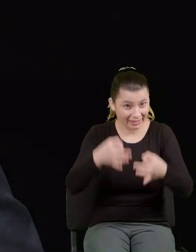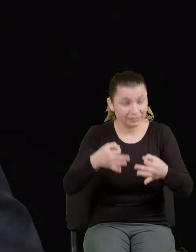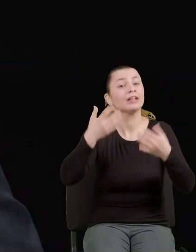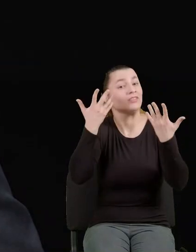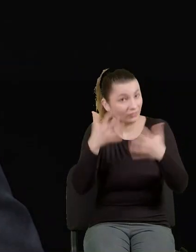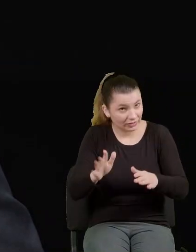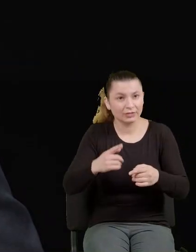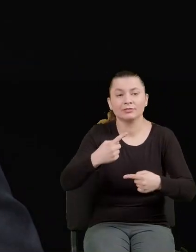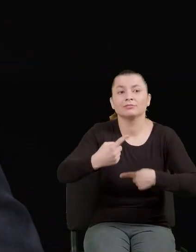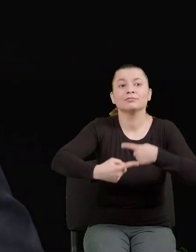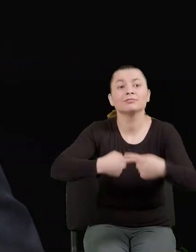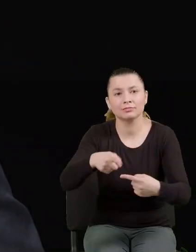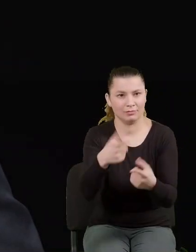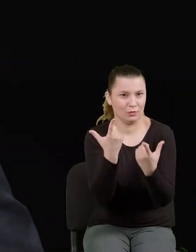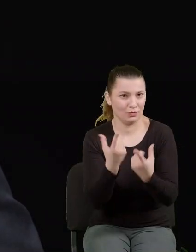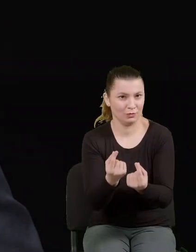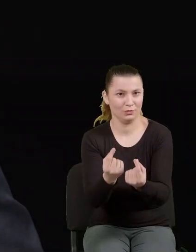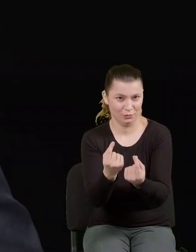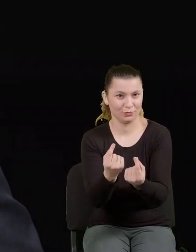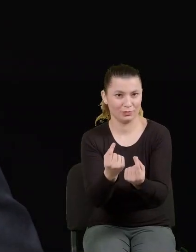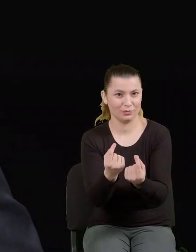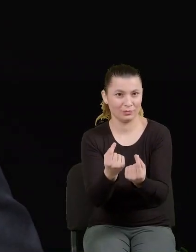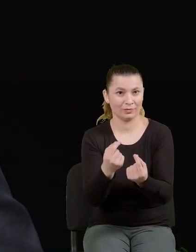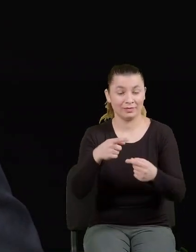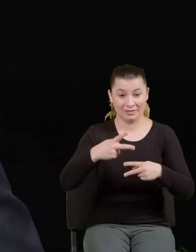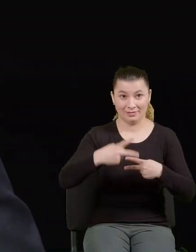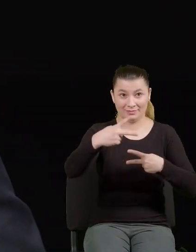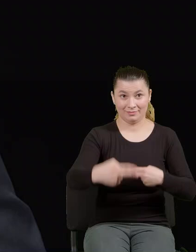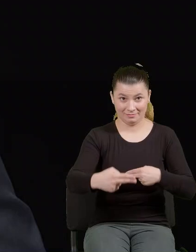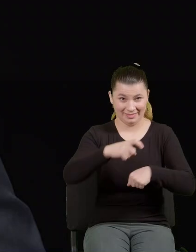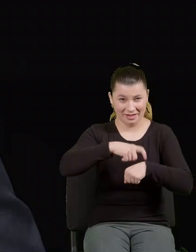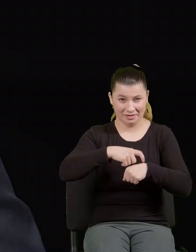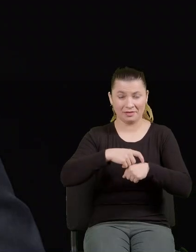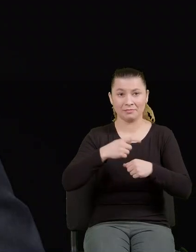cohesion policy has always been very much